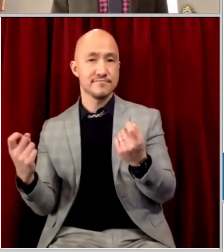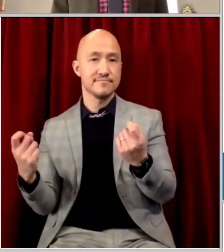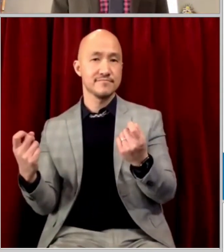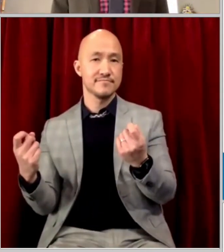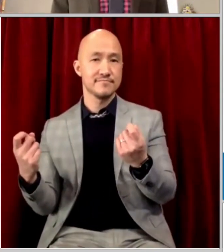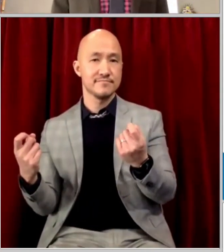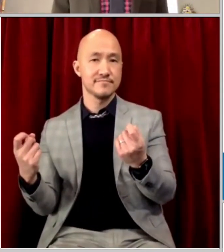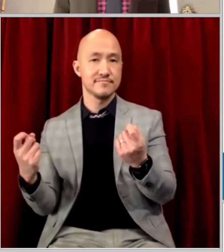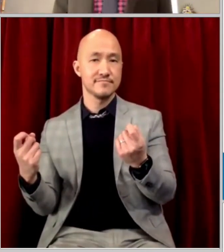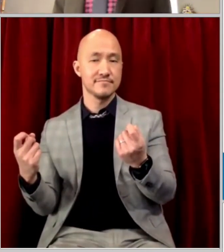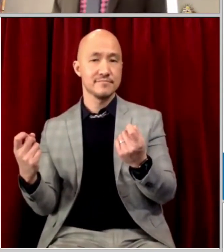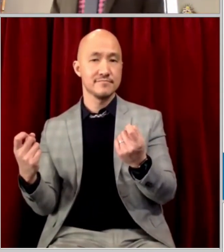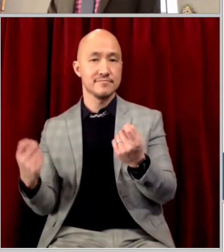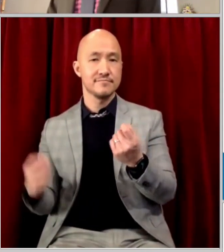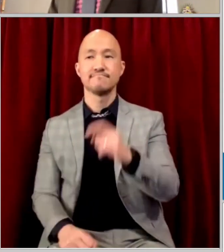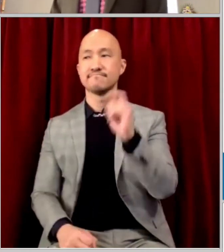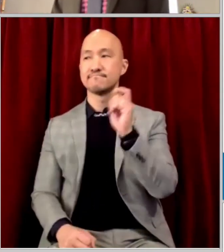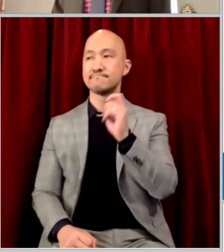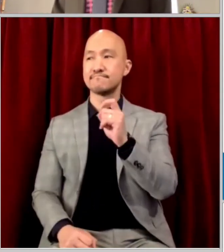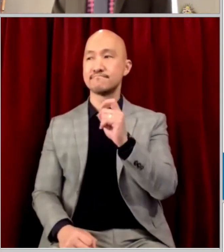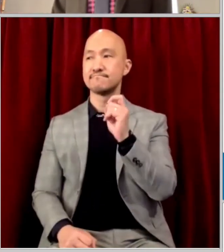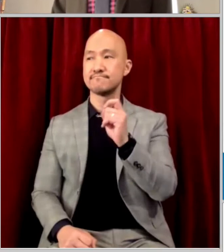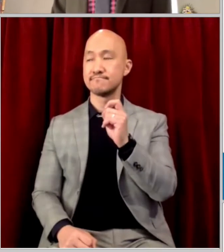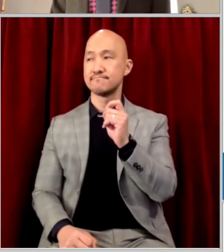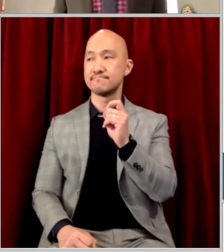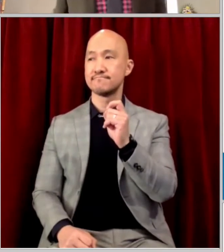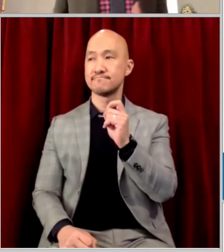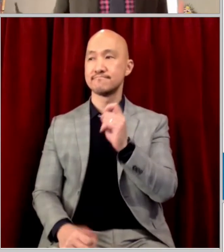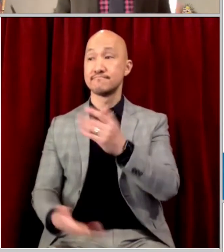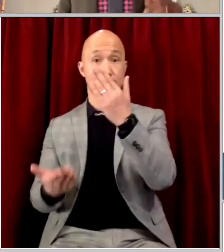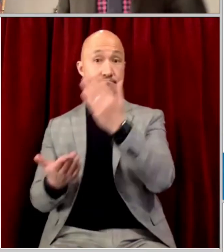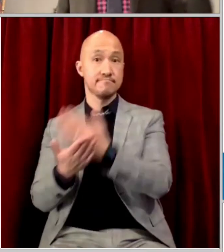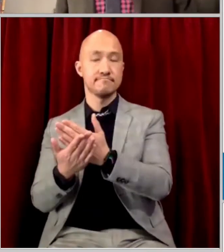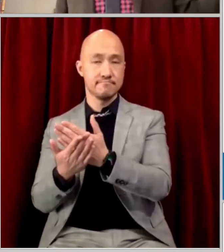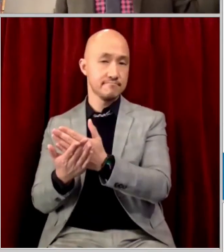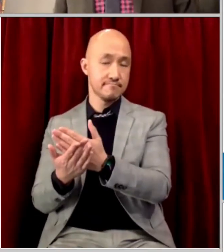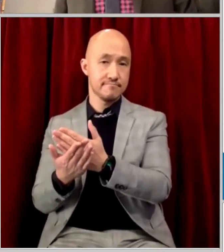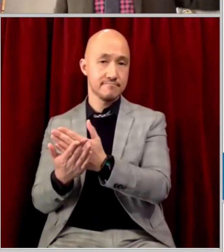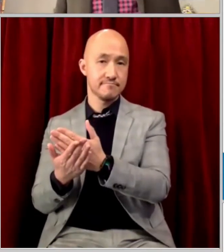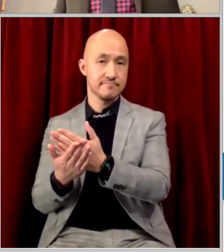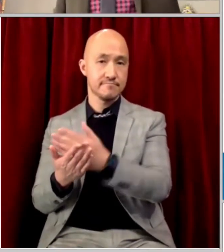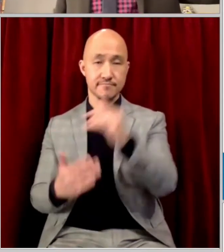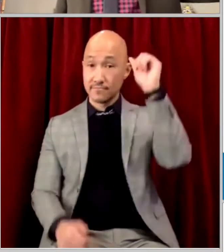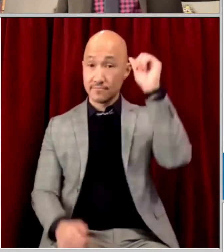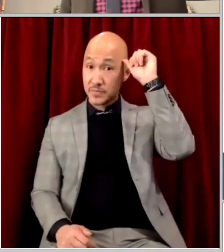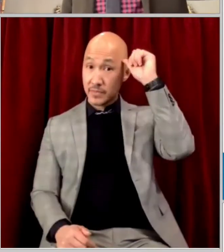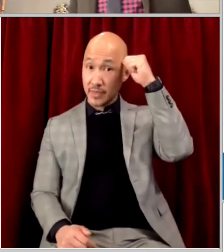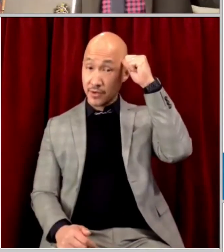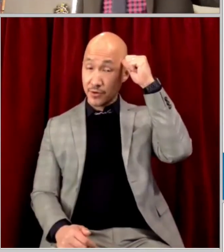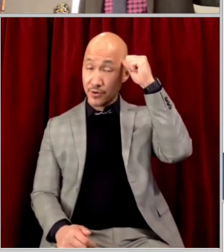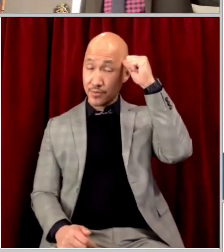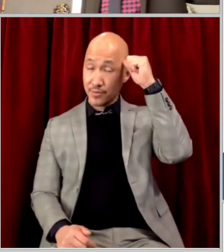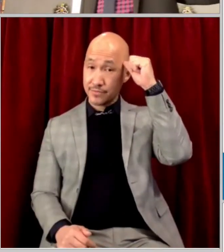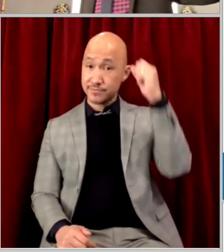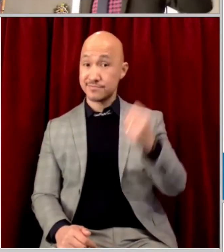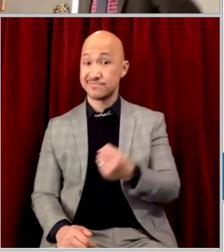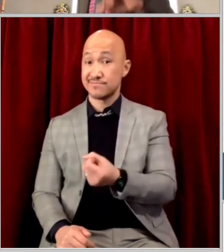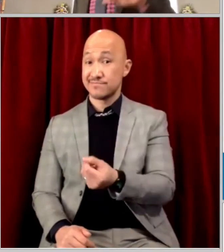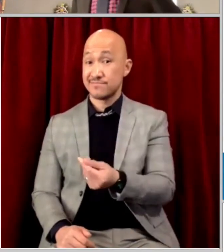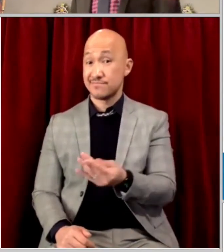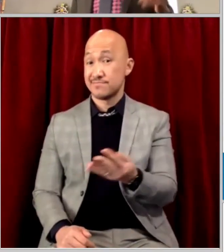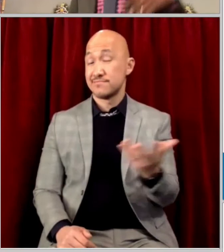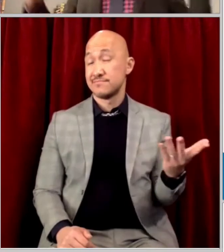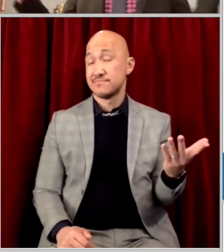it. Right? I need to be able to tell them about it. I remember a couple of guys I was going to school with. This is when I was going to get my